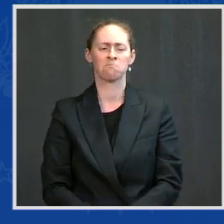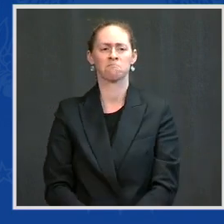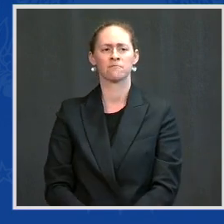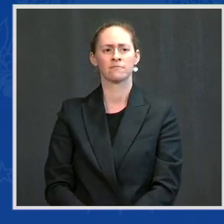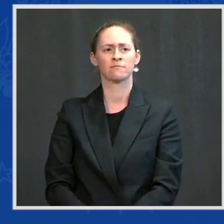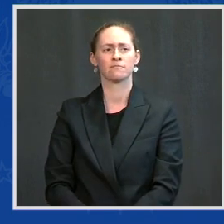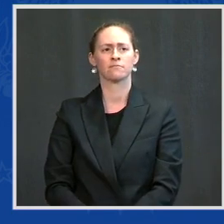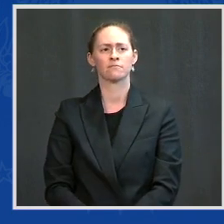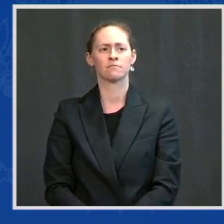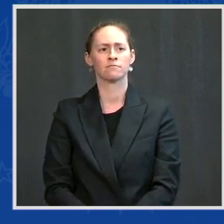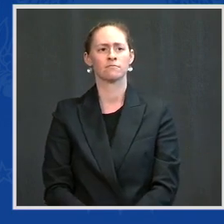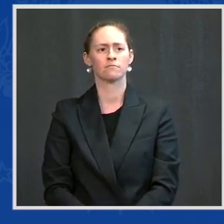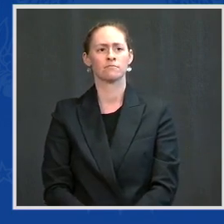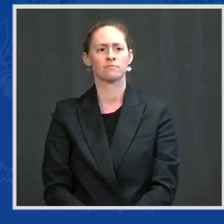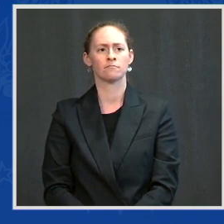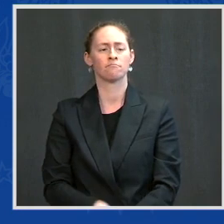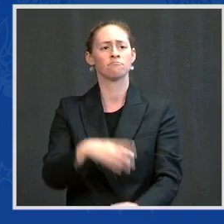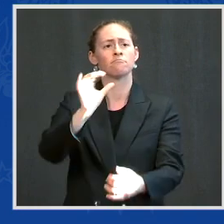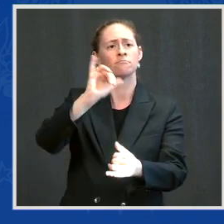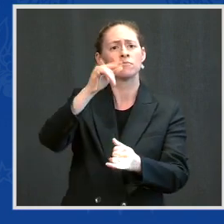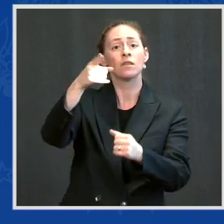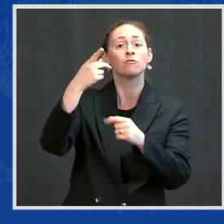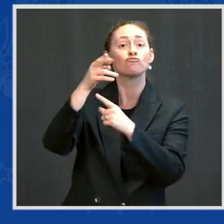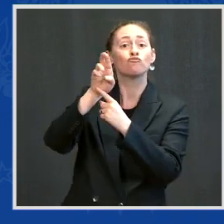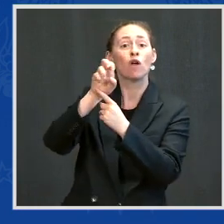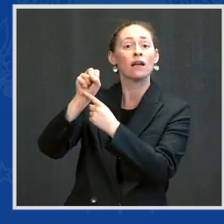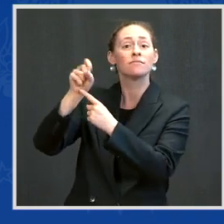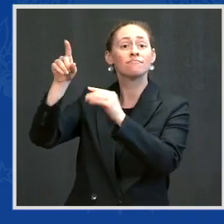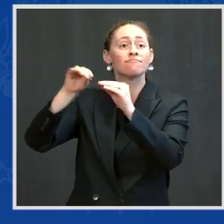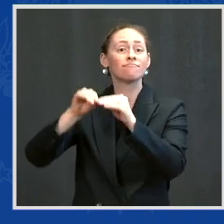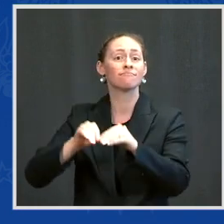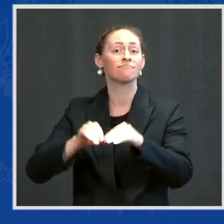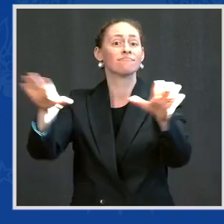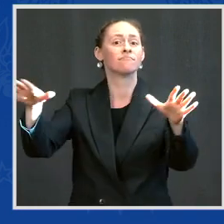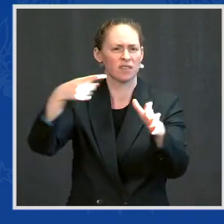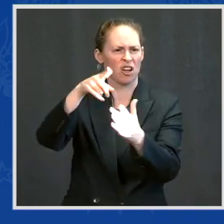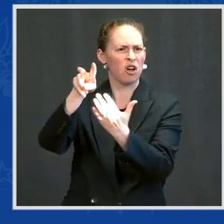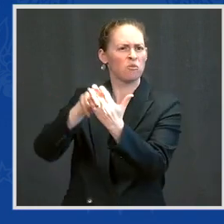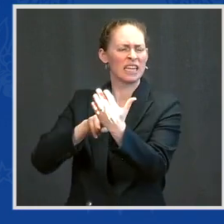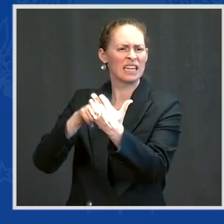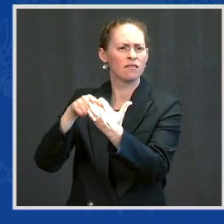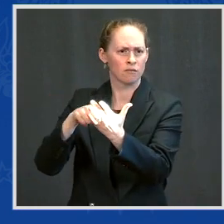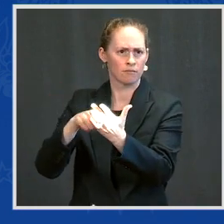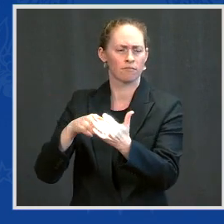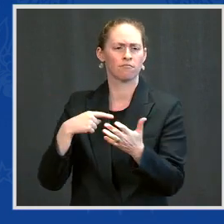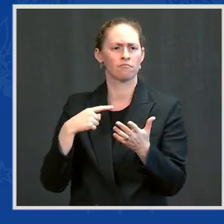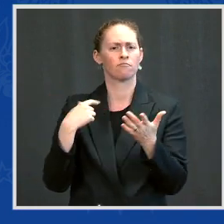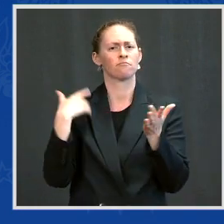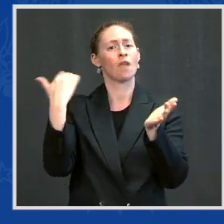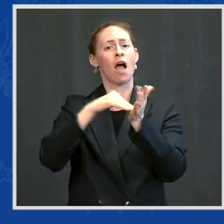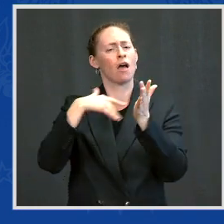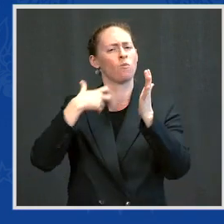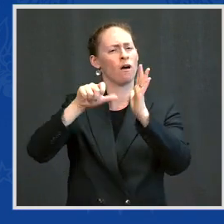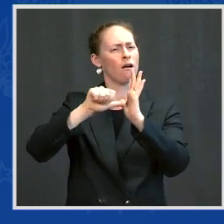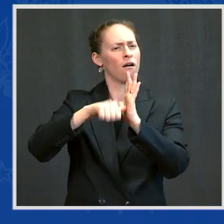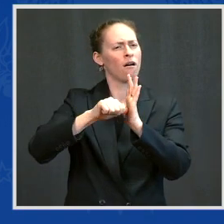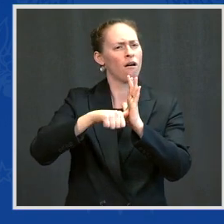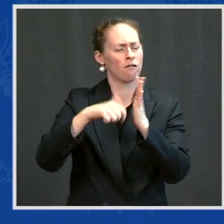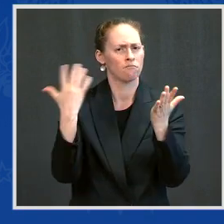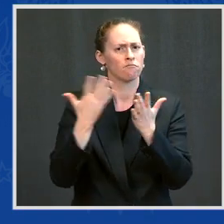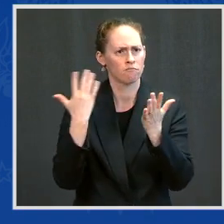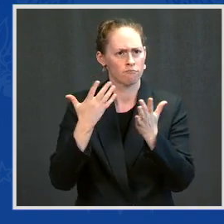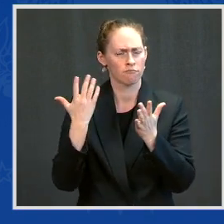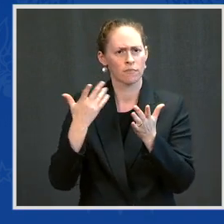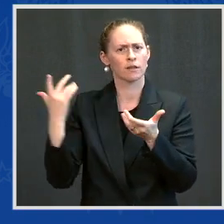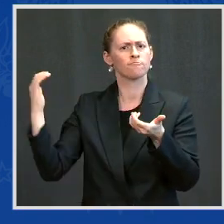today. But to emphasize it once again, between the U.S. and Korea, for vaccine cooperation,